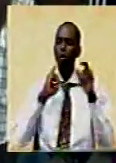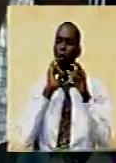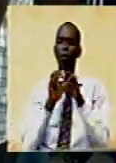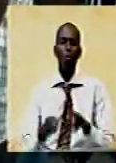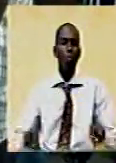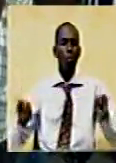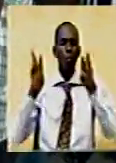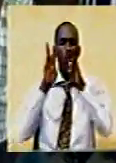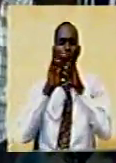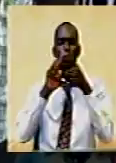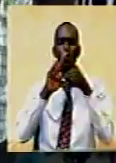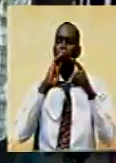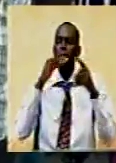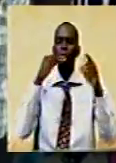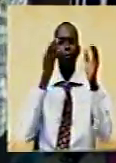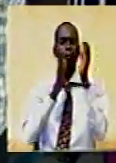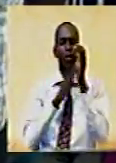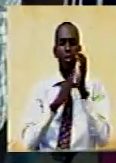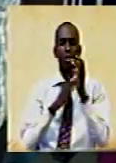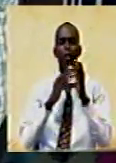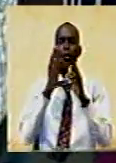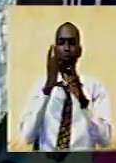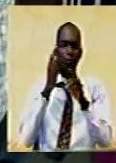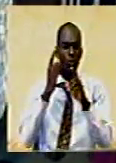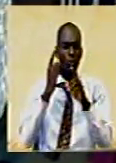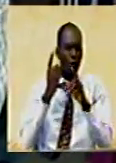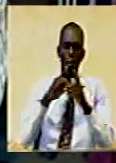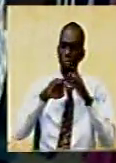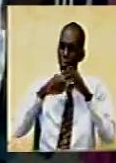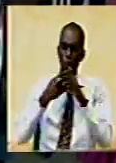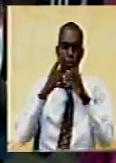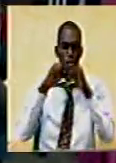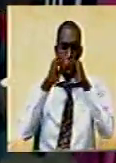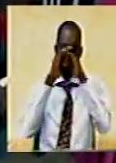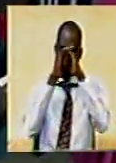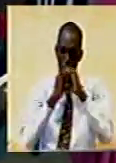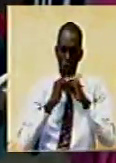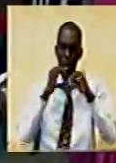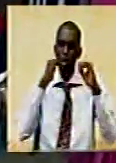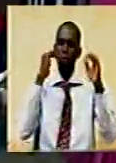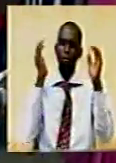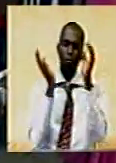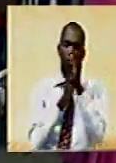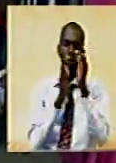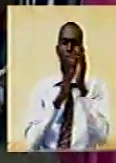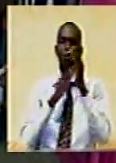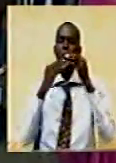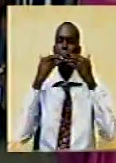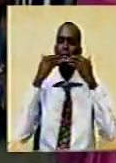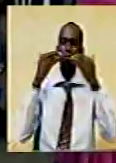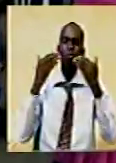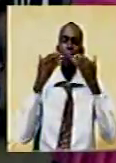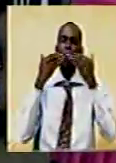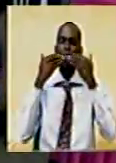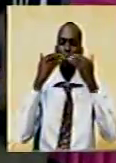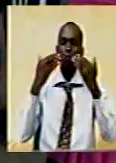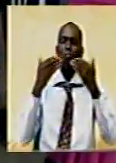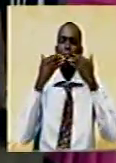good. He is worthy to be praised. Wherever you are, begin to worship God in all the